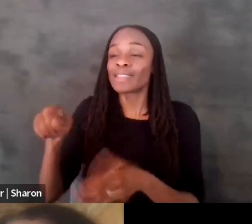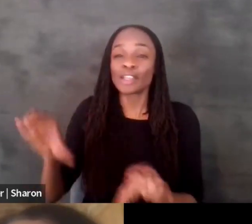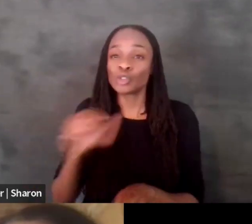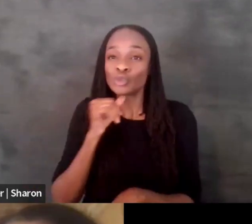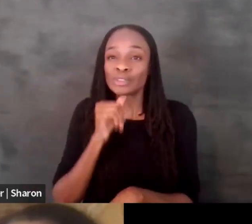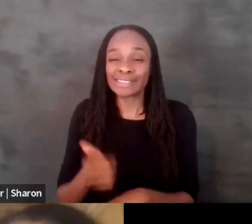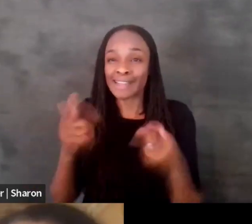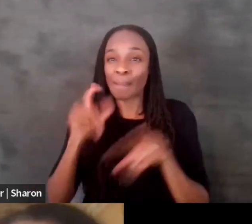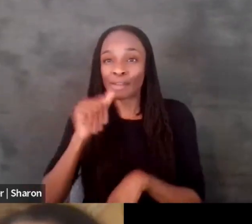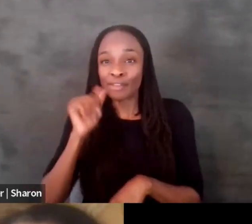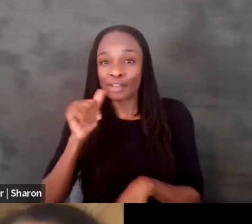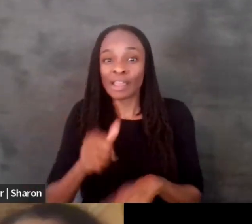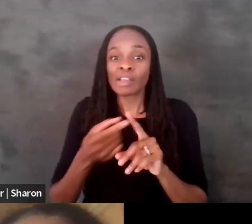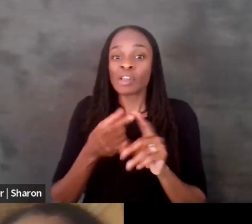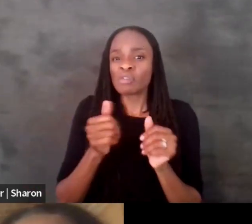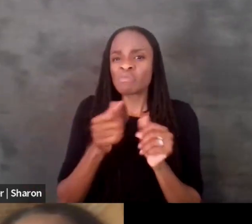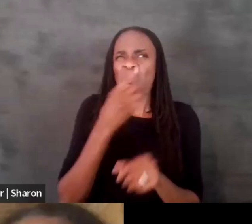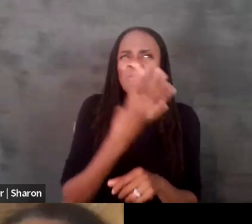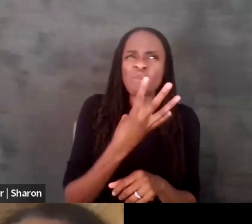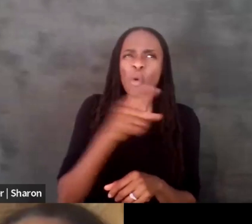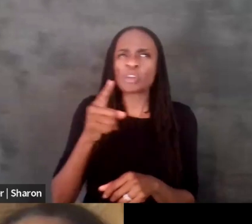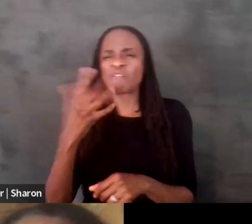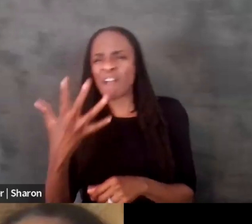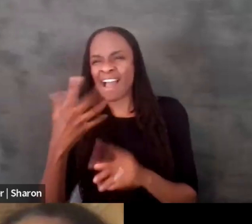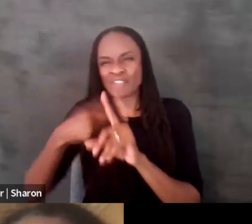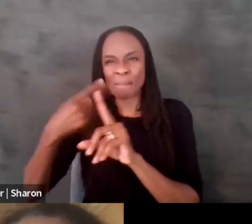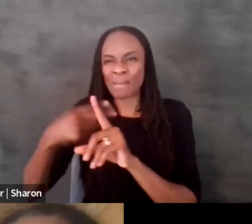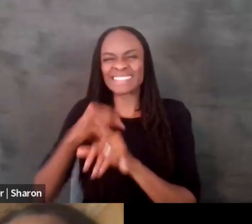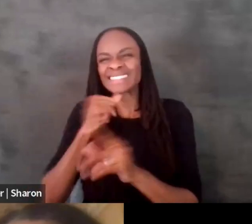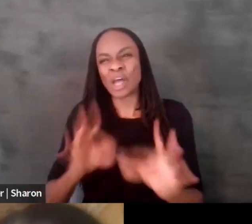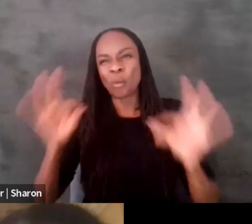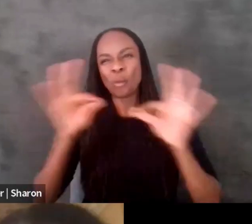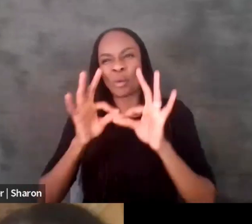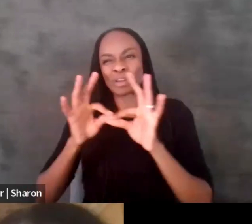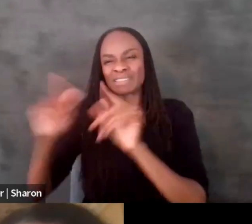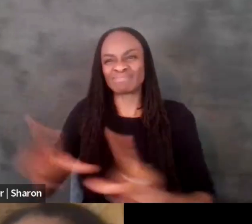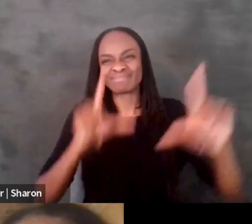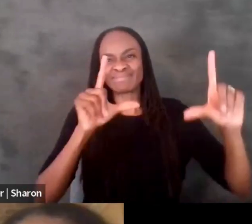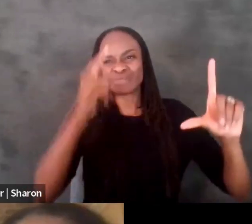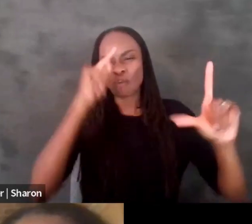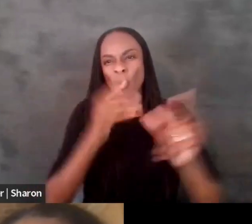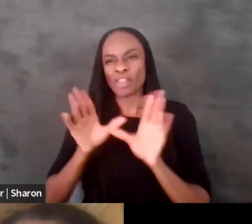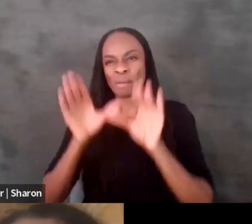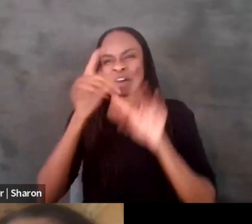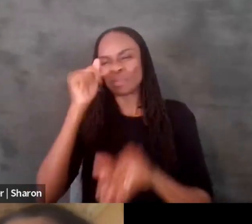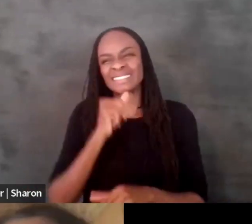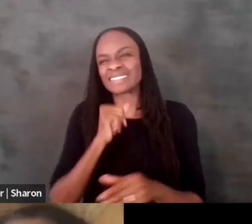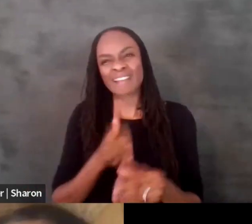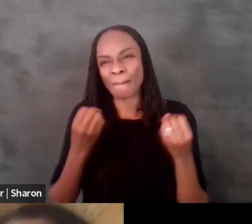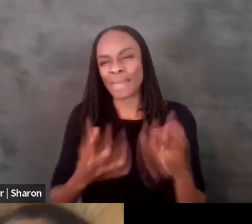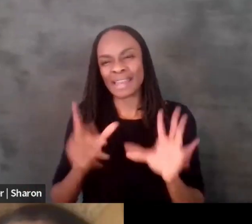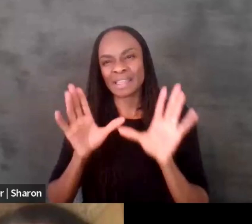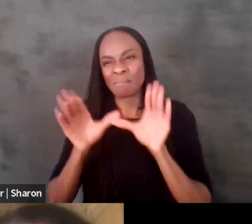in 4, 5 of the winter months, it's not worth it for them to put up the moth screen because very few moths come. So I their see. work